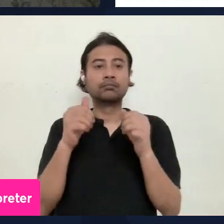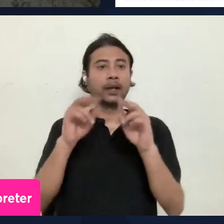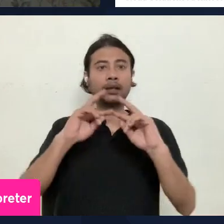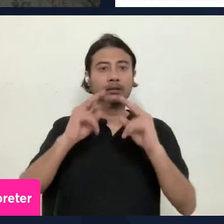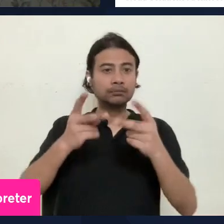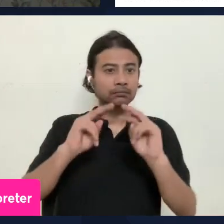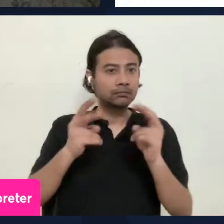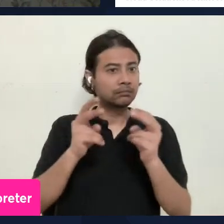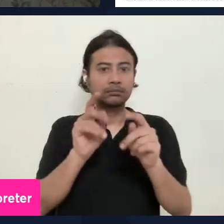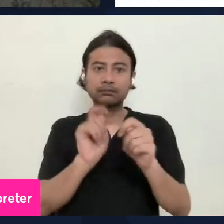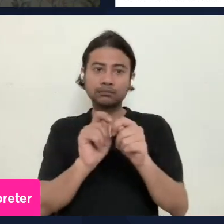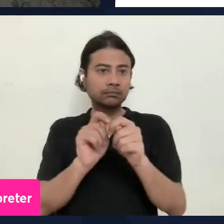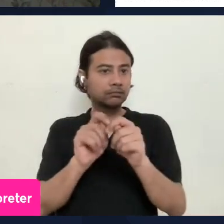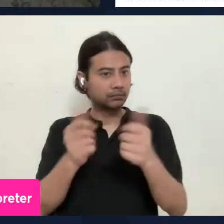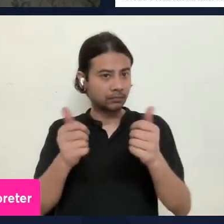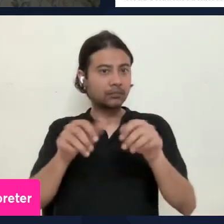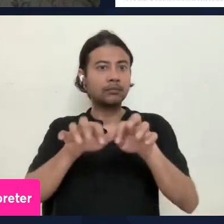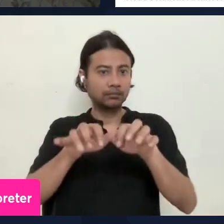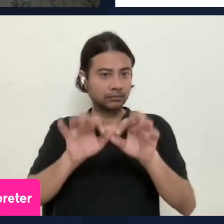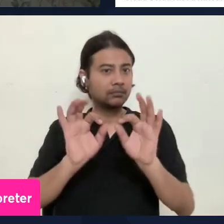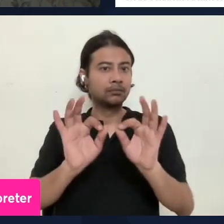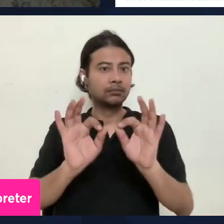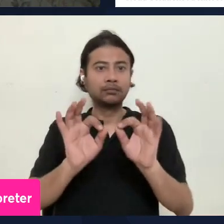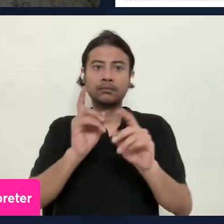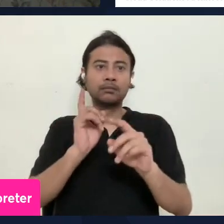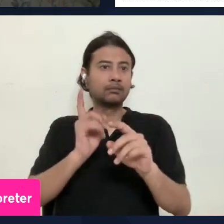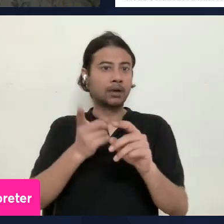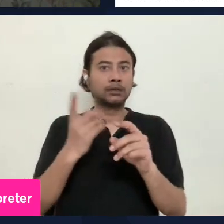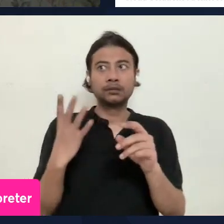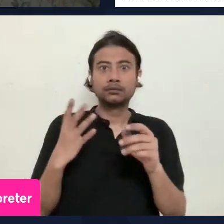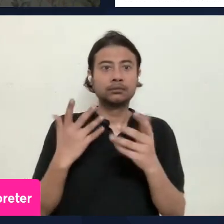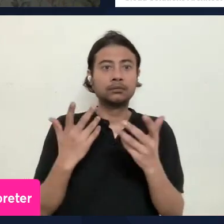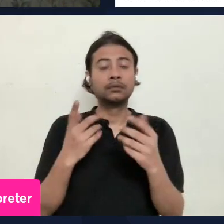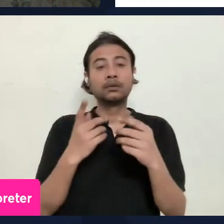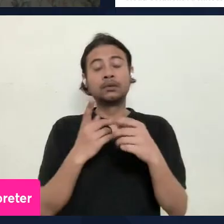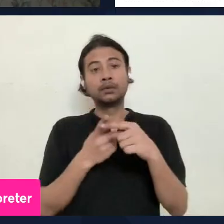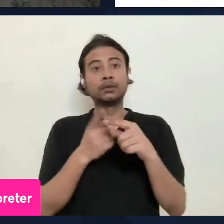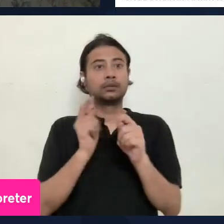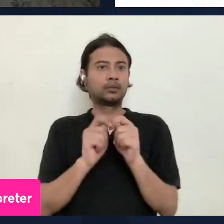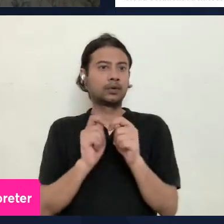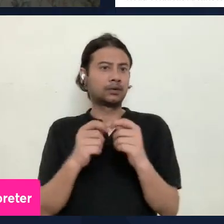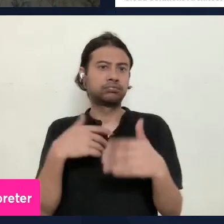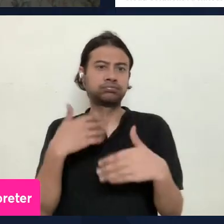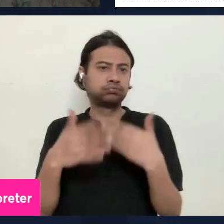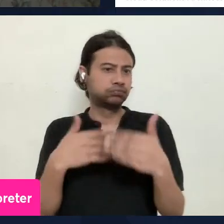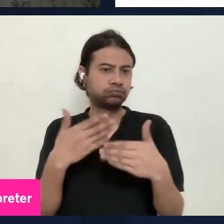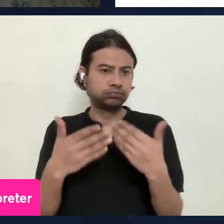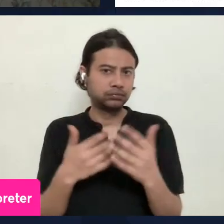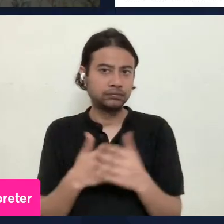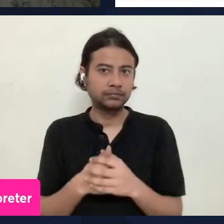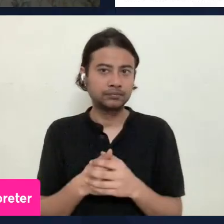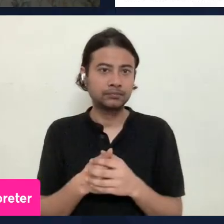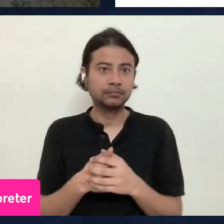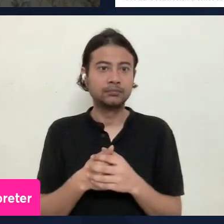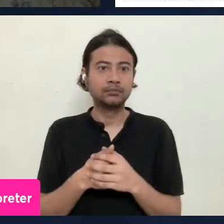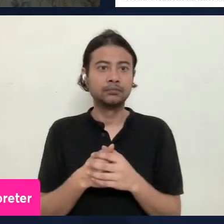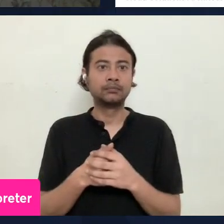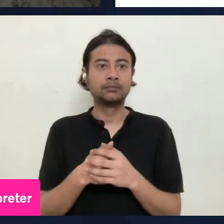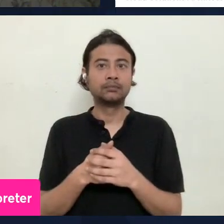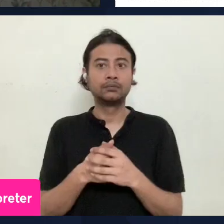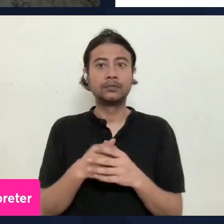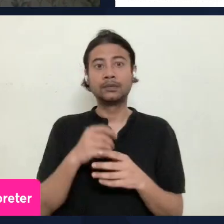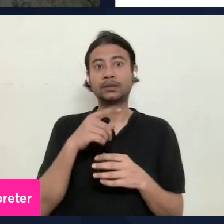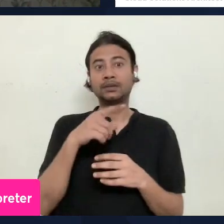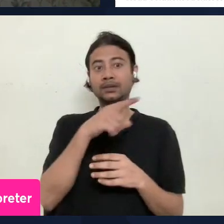there are the operational efficiencies as well. The teams, they were DBAs and developers, and they hated the